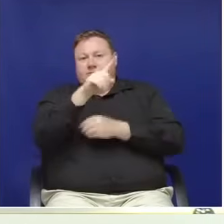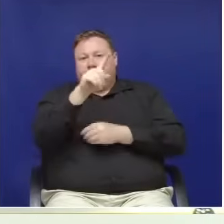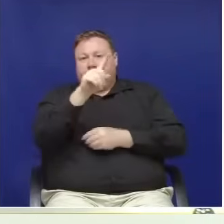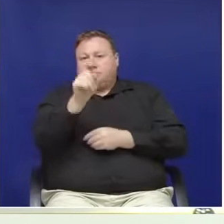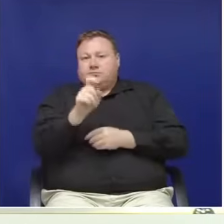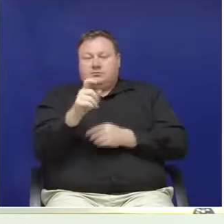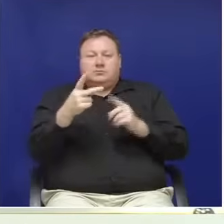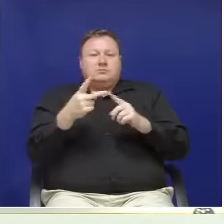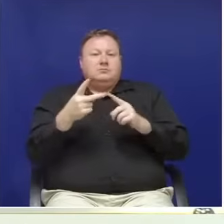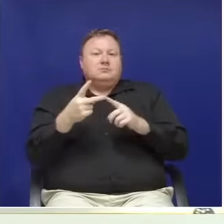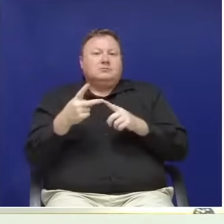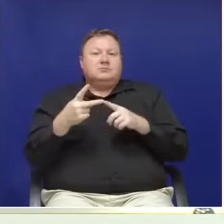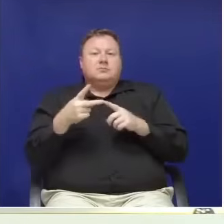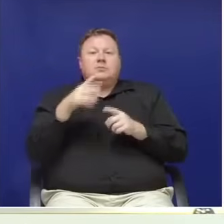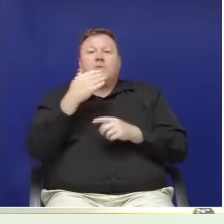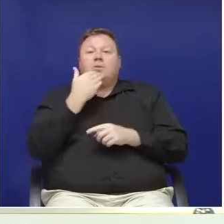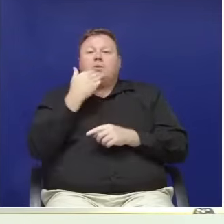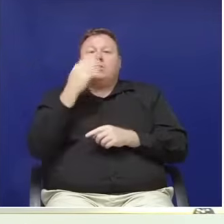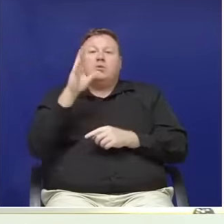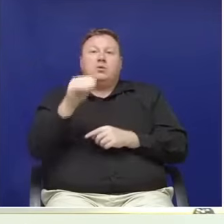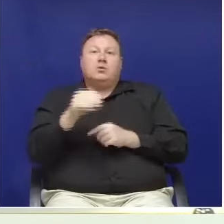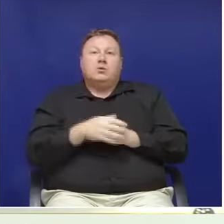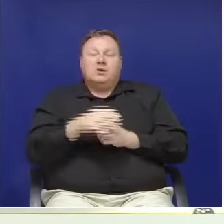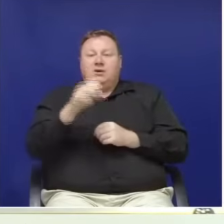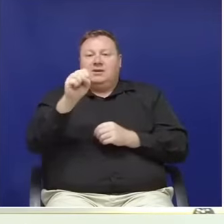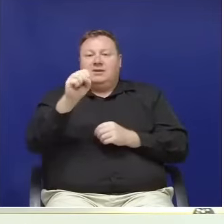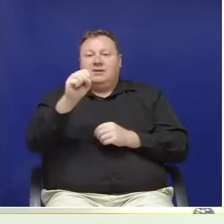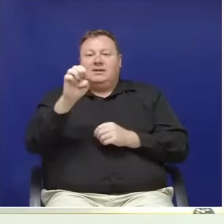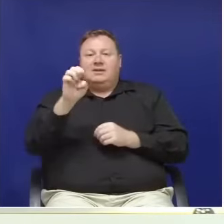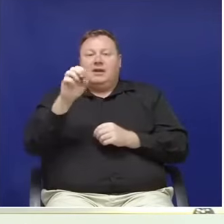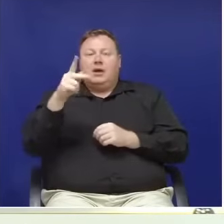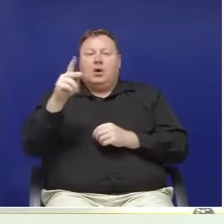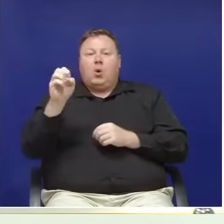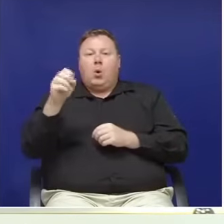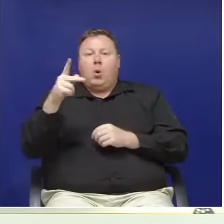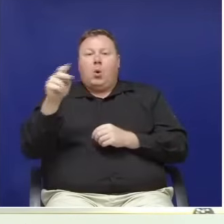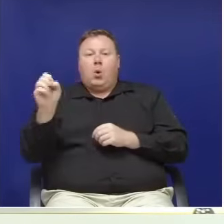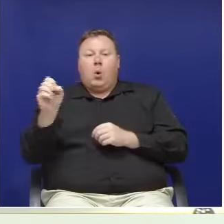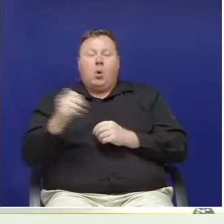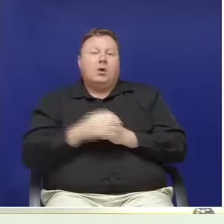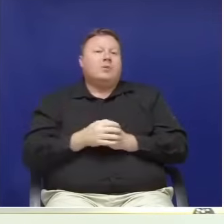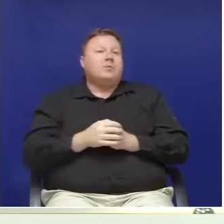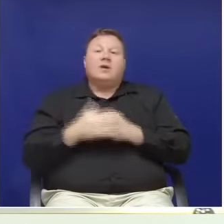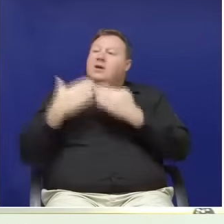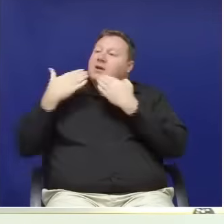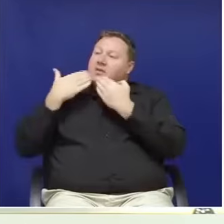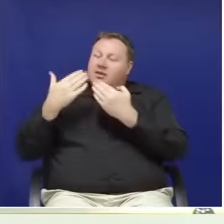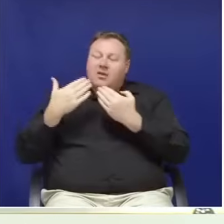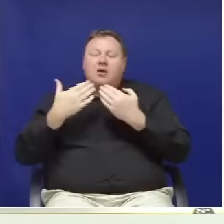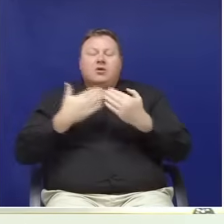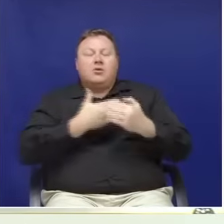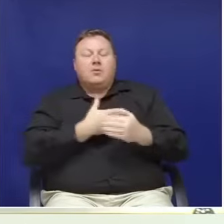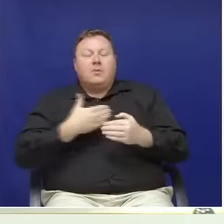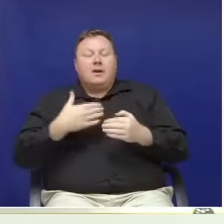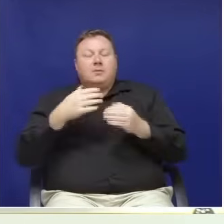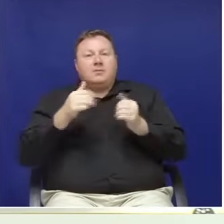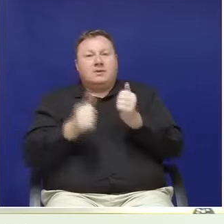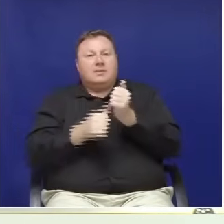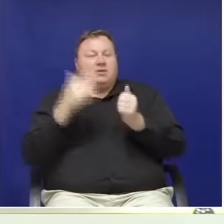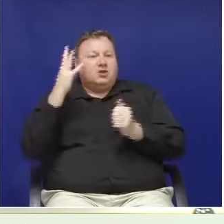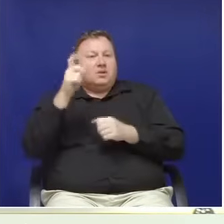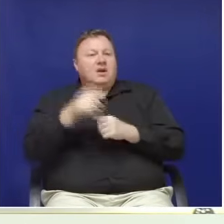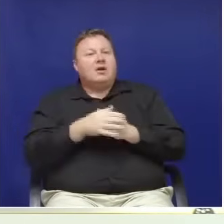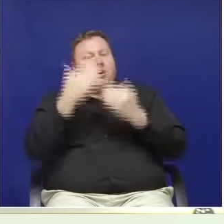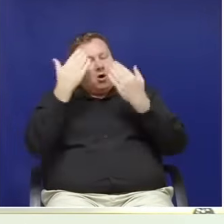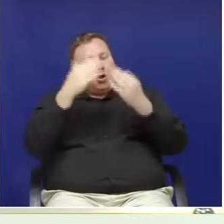question, which will be asked by the Honourable Sokopo. Thank you, Madam Deputy Speaker. Honourable